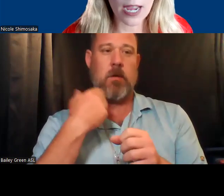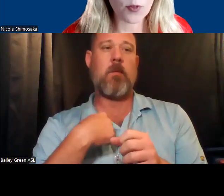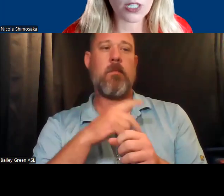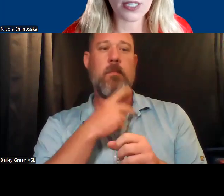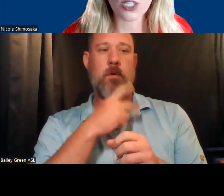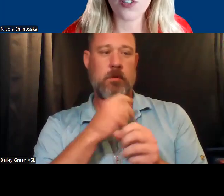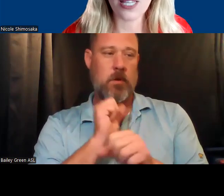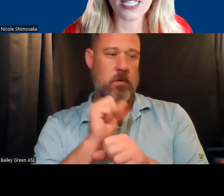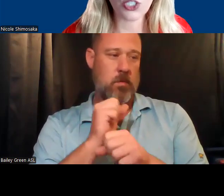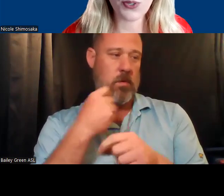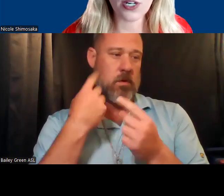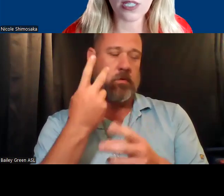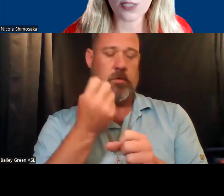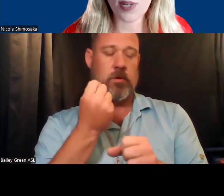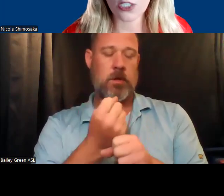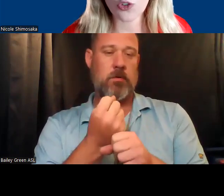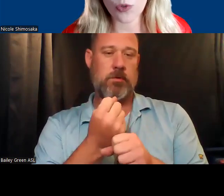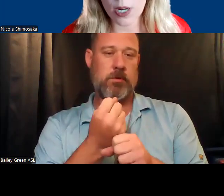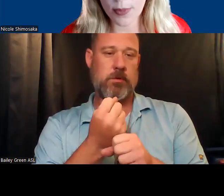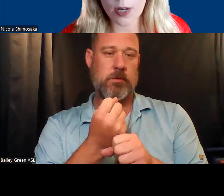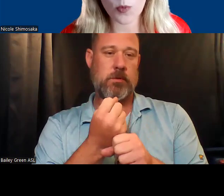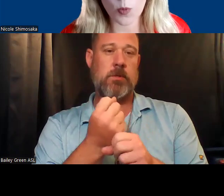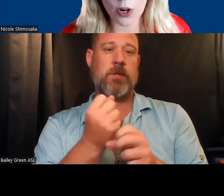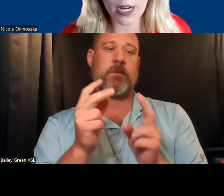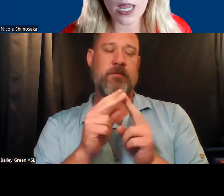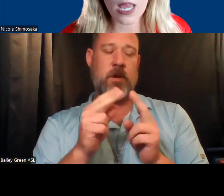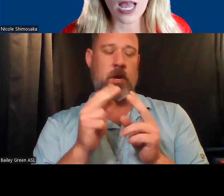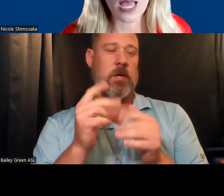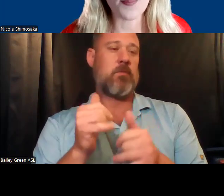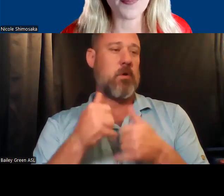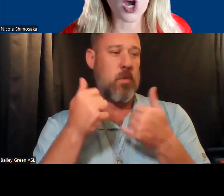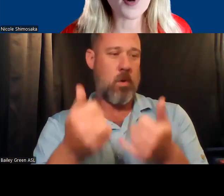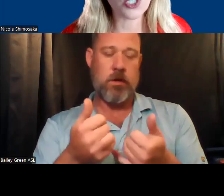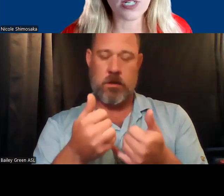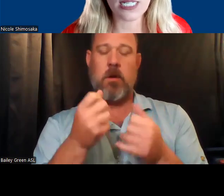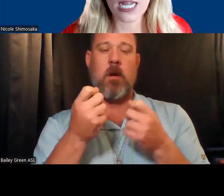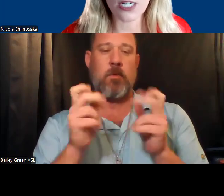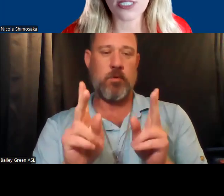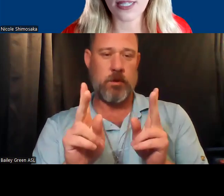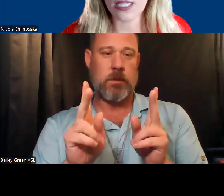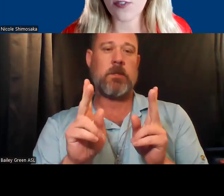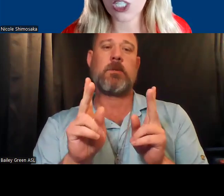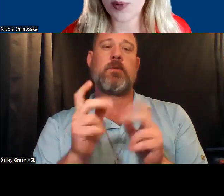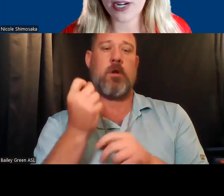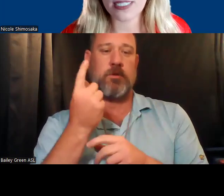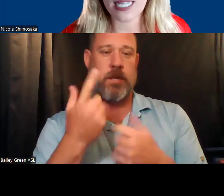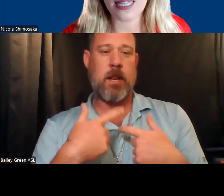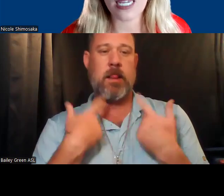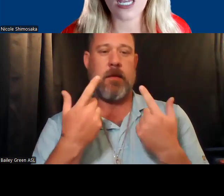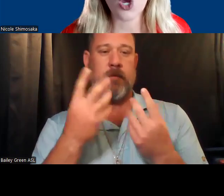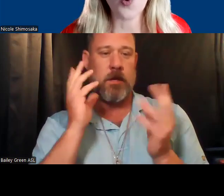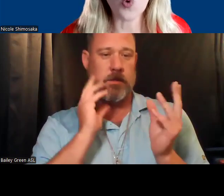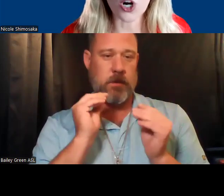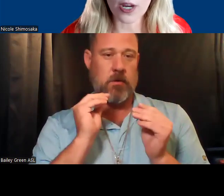have worked on this over the last 2 years, and it's been extremely rewarding opportunity to understand the lived experience and